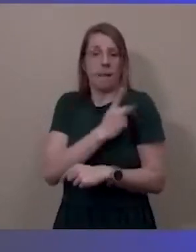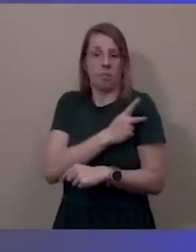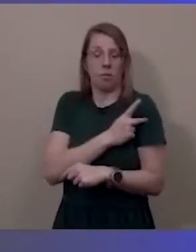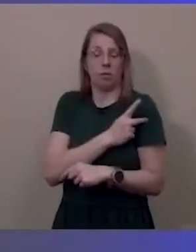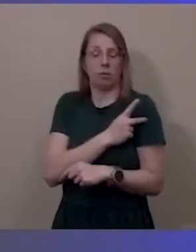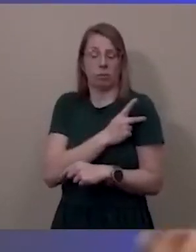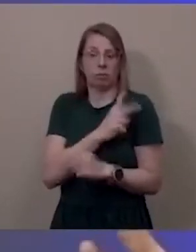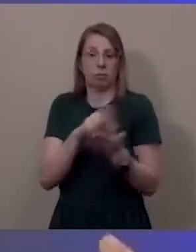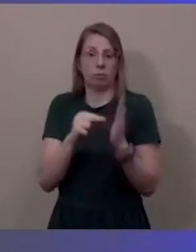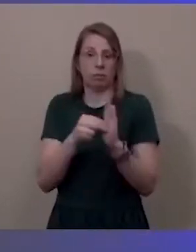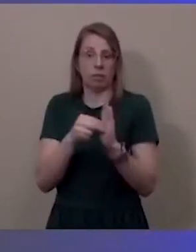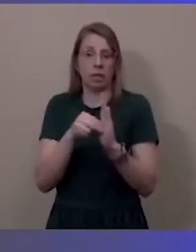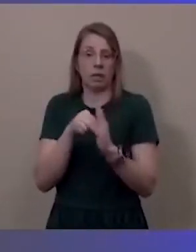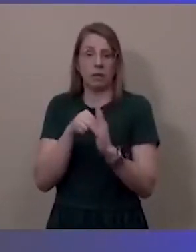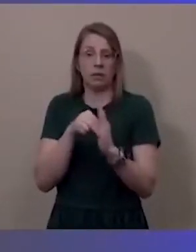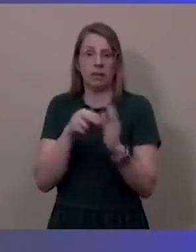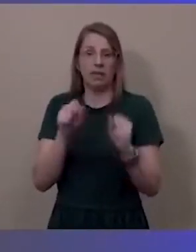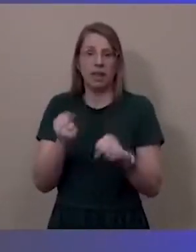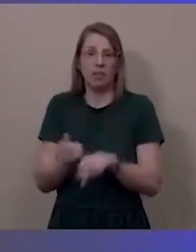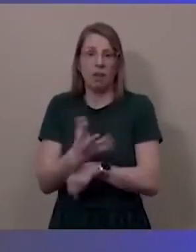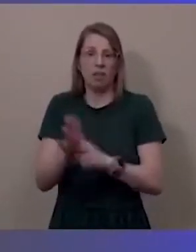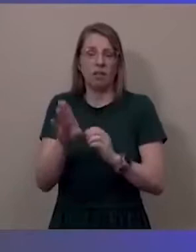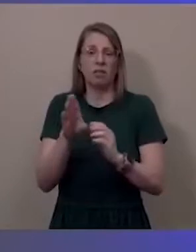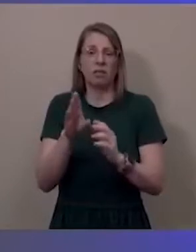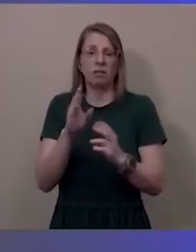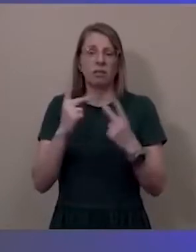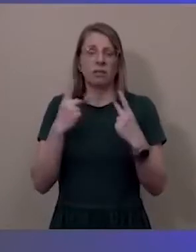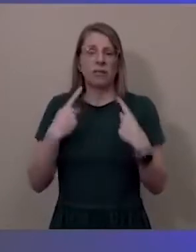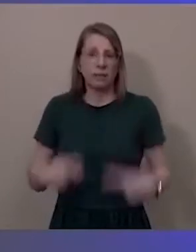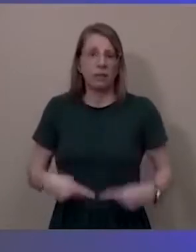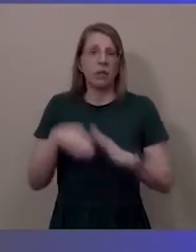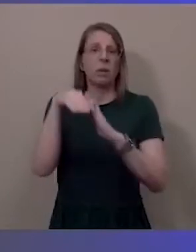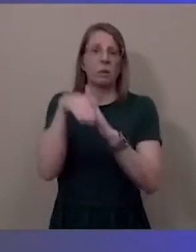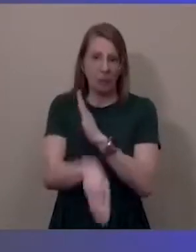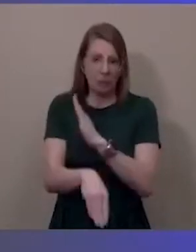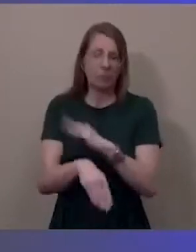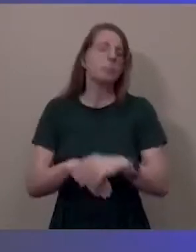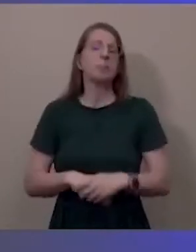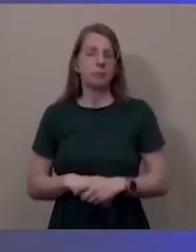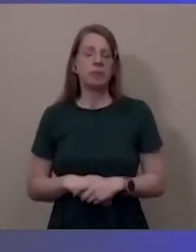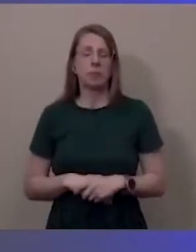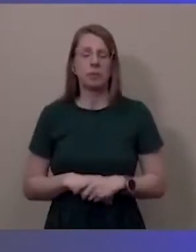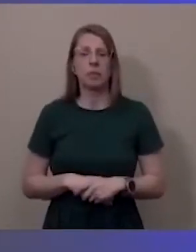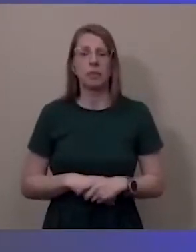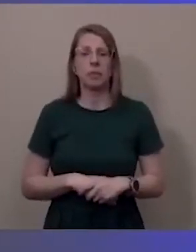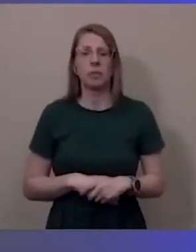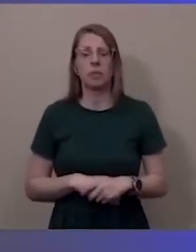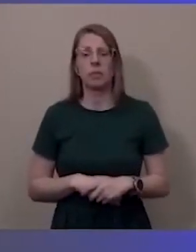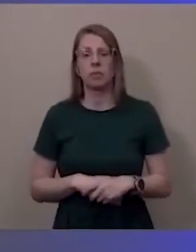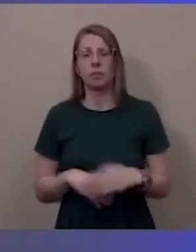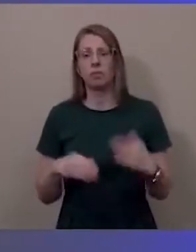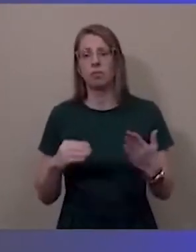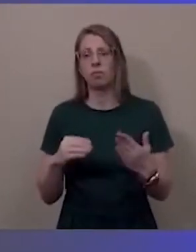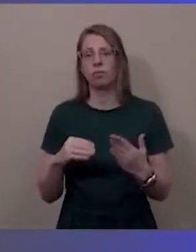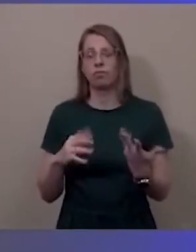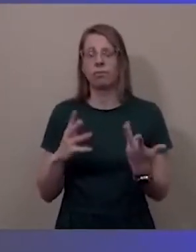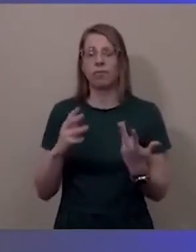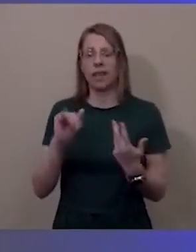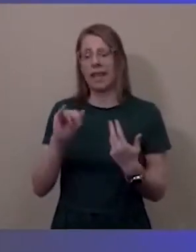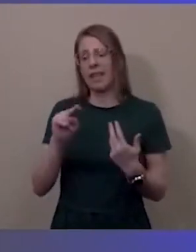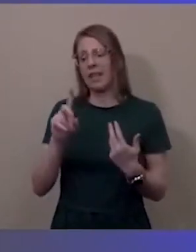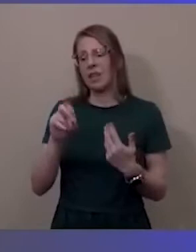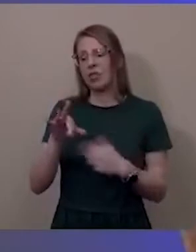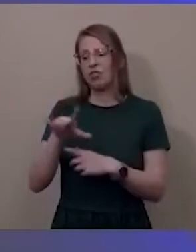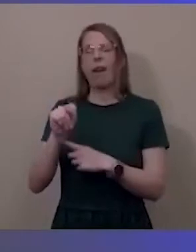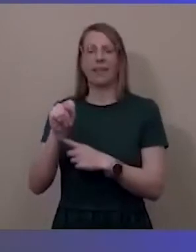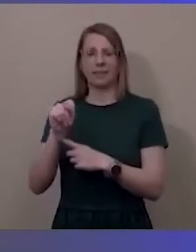drive, decline, drive greater and faster decline. So there's indirect effects on the Alzheimer's